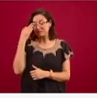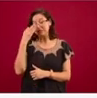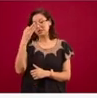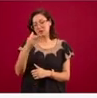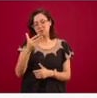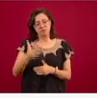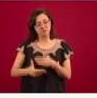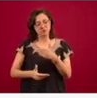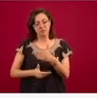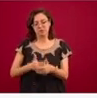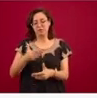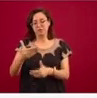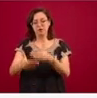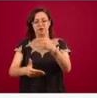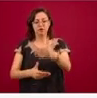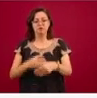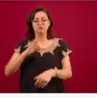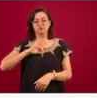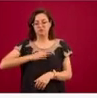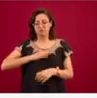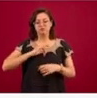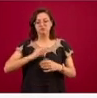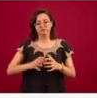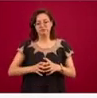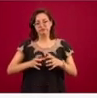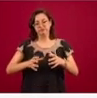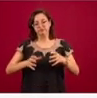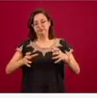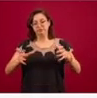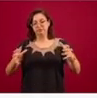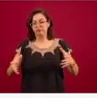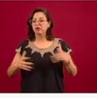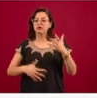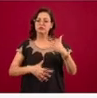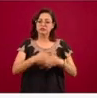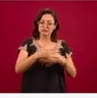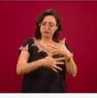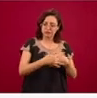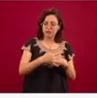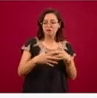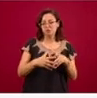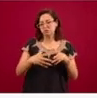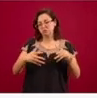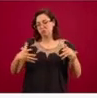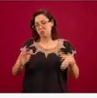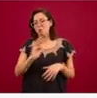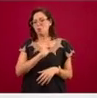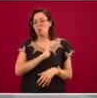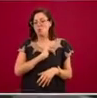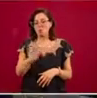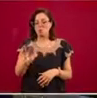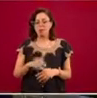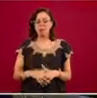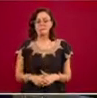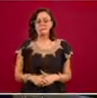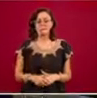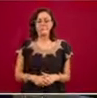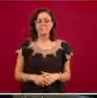it's decreased slightly, but we know the variation can continue during the upcoming weeks.